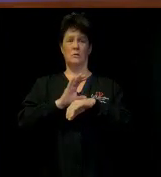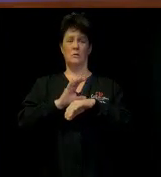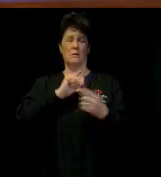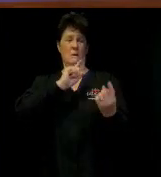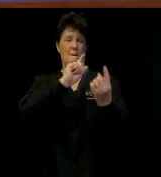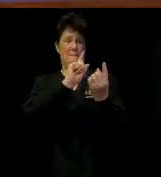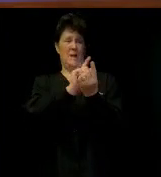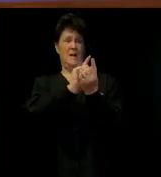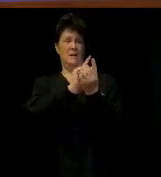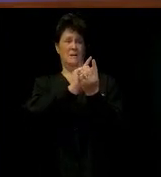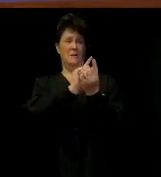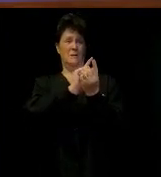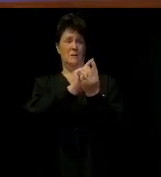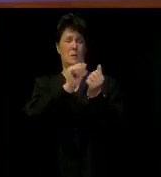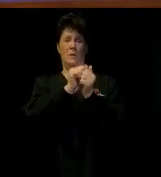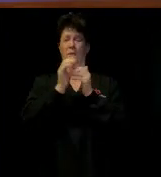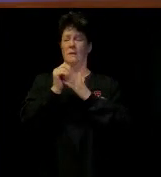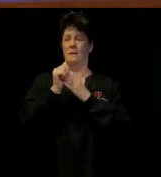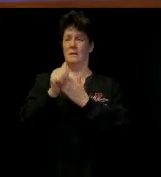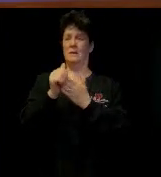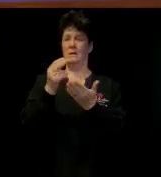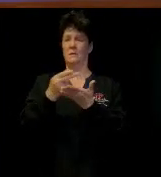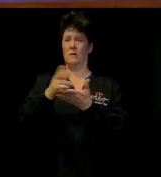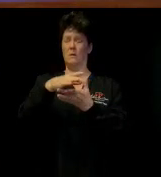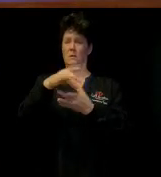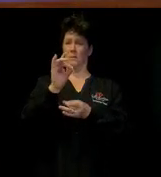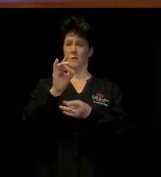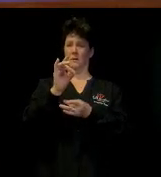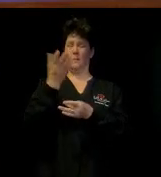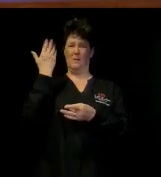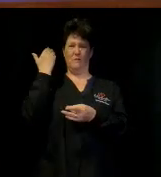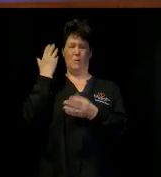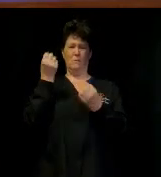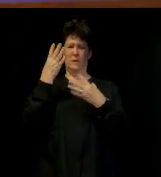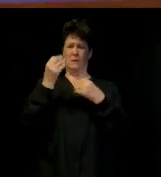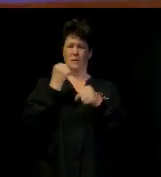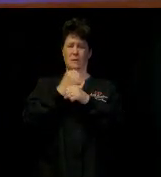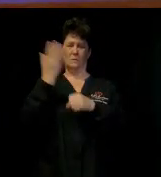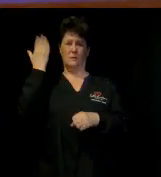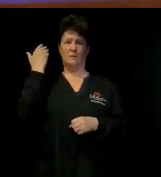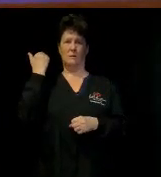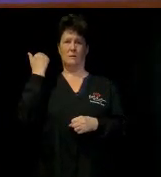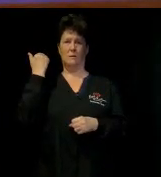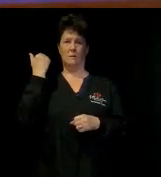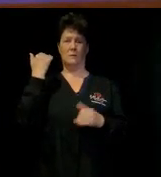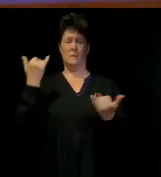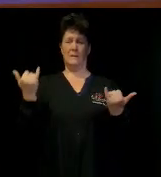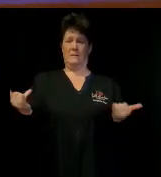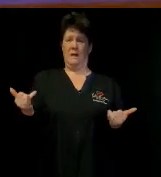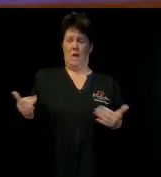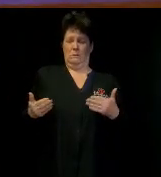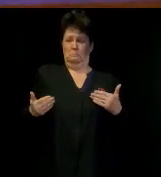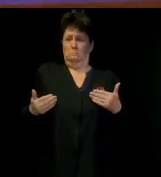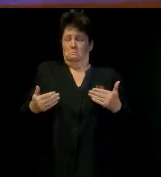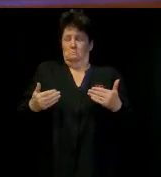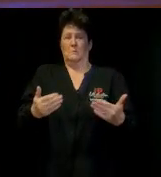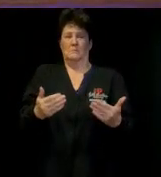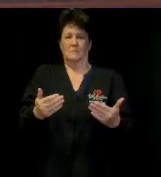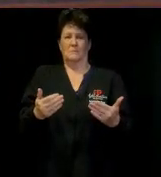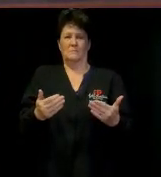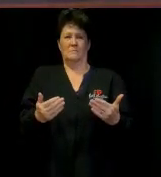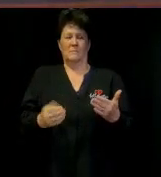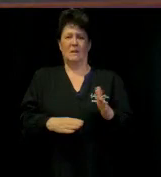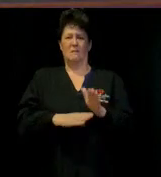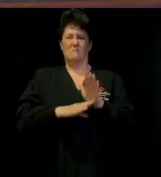where to go at, because if it was announced, they'd all be killed. So think about you being led by the Spirit, man. There's a side of this thing